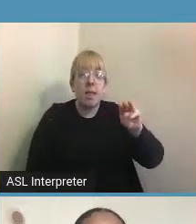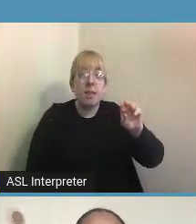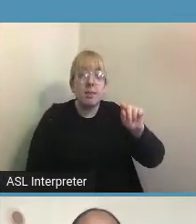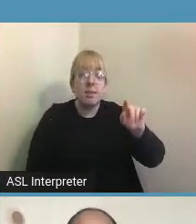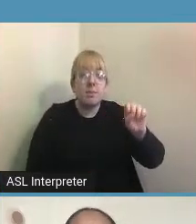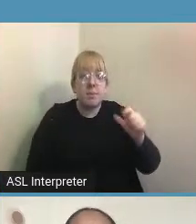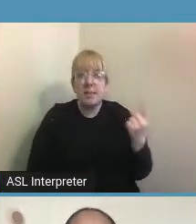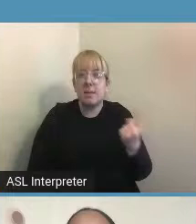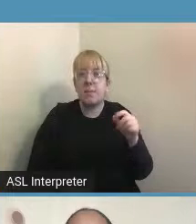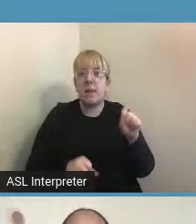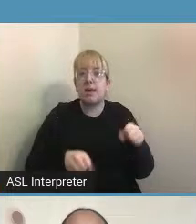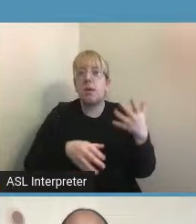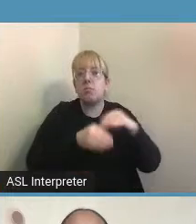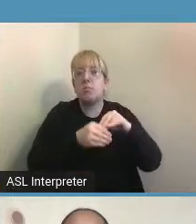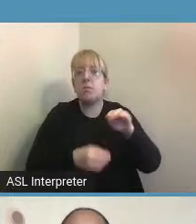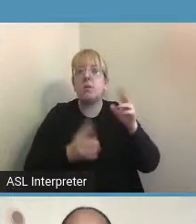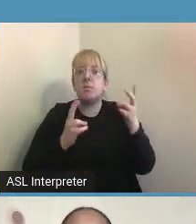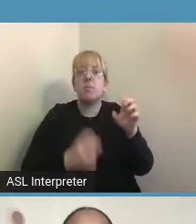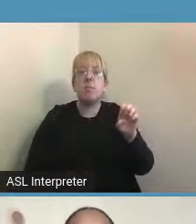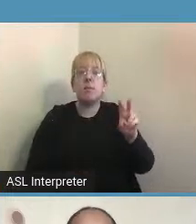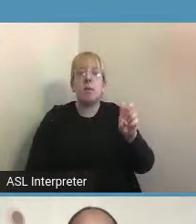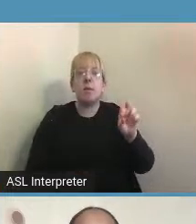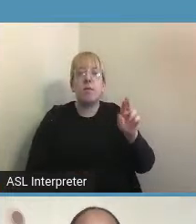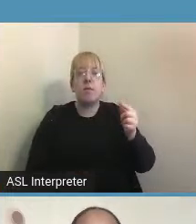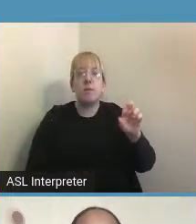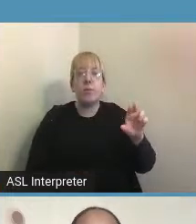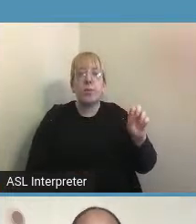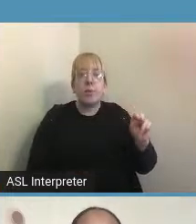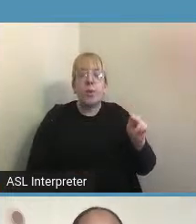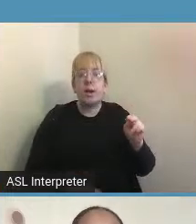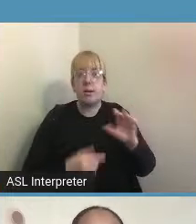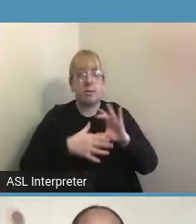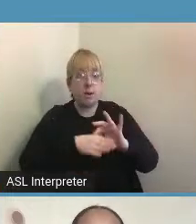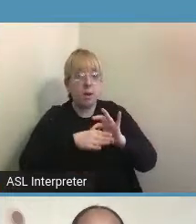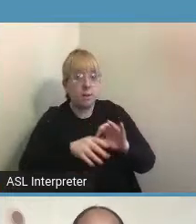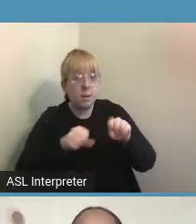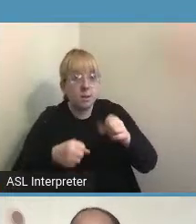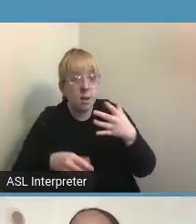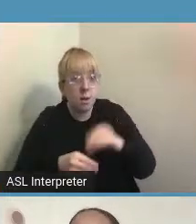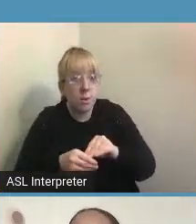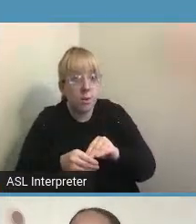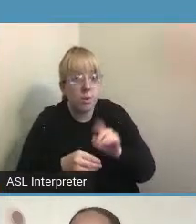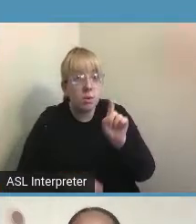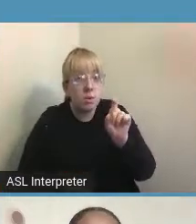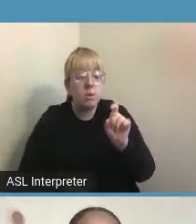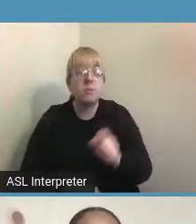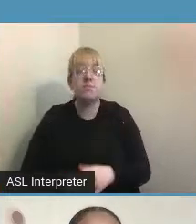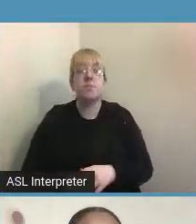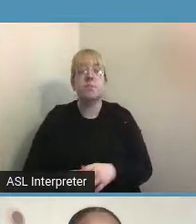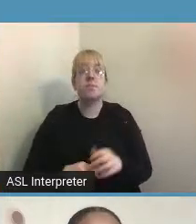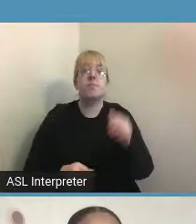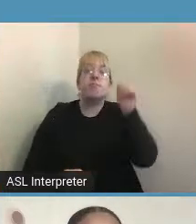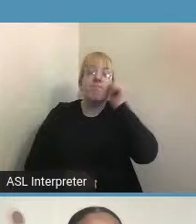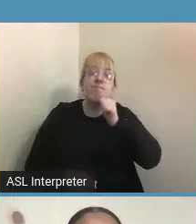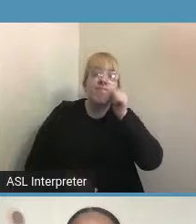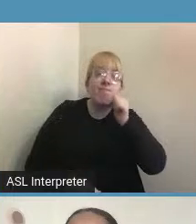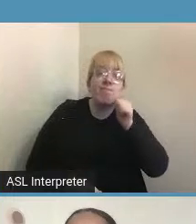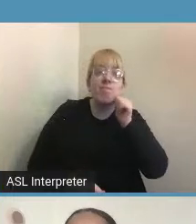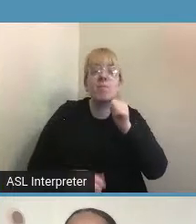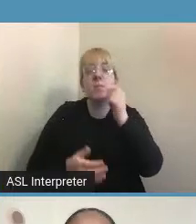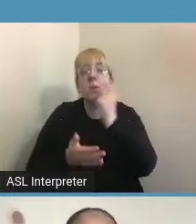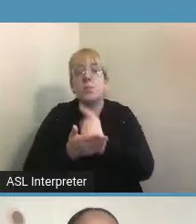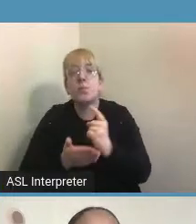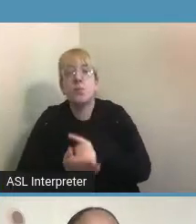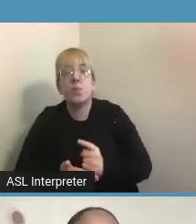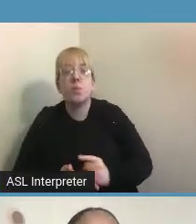content? So our already established plan that we have, our strategy, with our daily or, weekly posting? Is